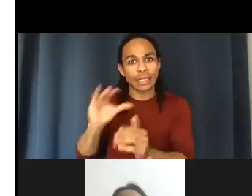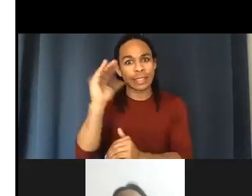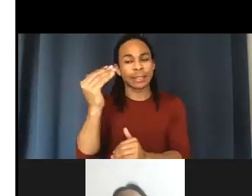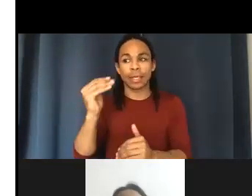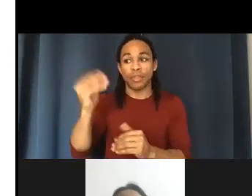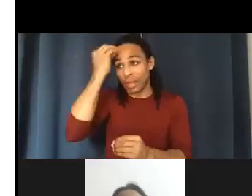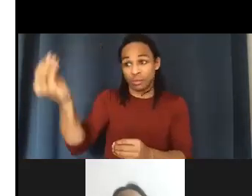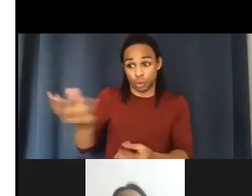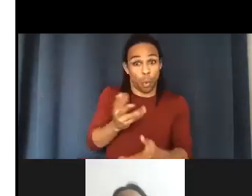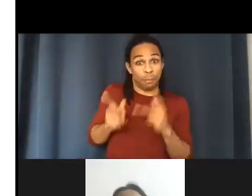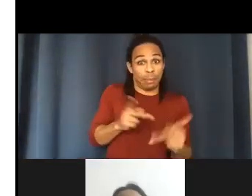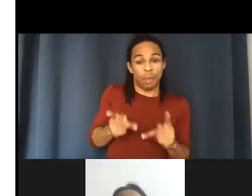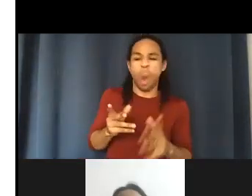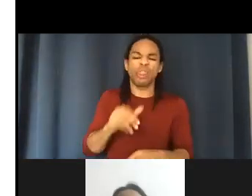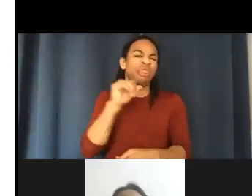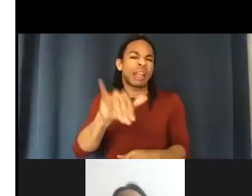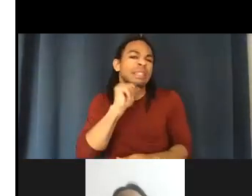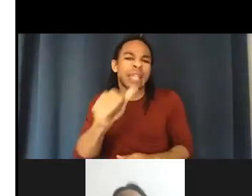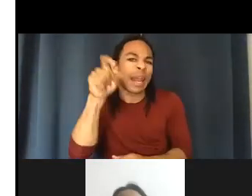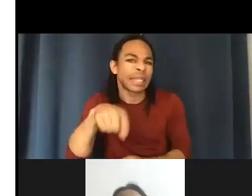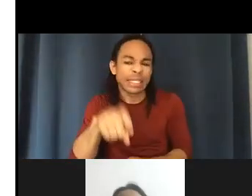suspended. So